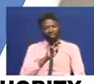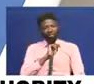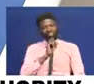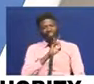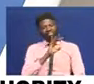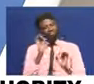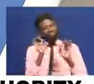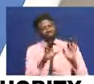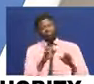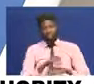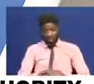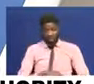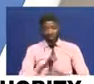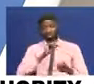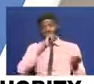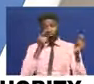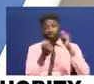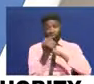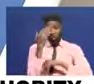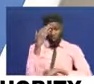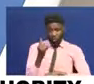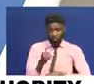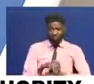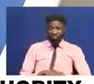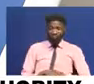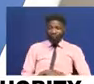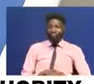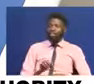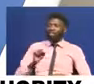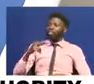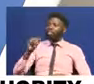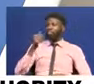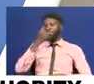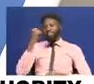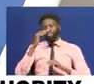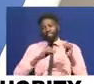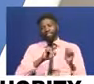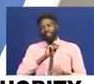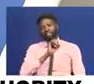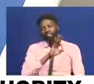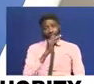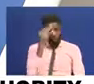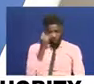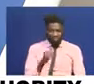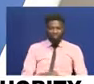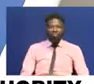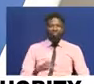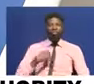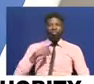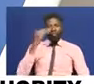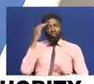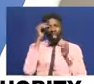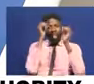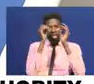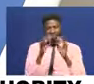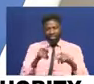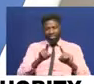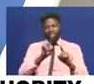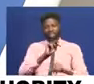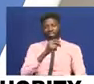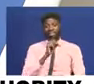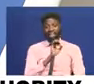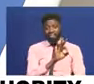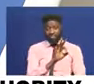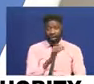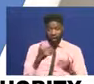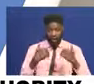the benefits we have got? Why is this a better package than the other? And one thing that I know for a fact is, if you've got the NHIF benefit package as we have them